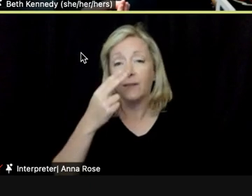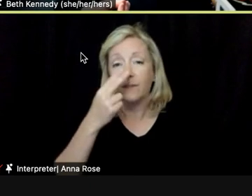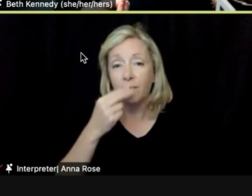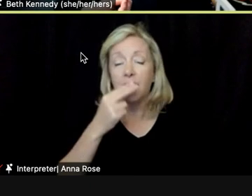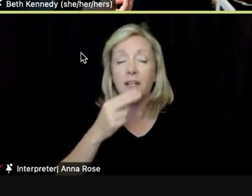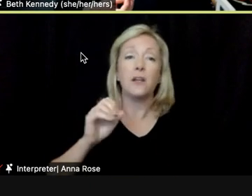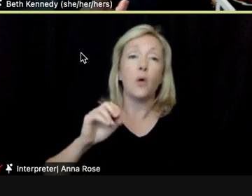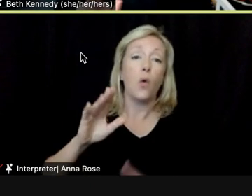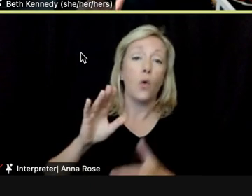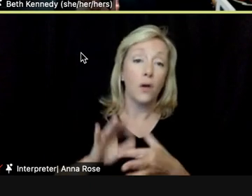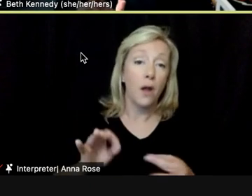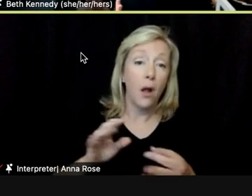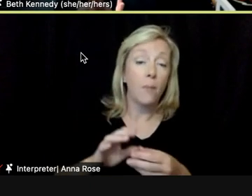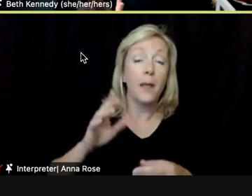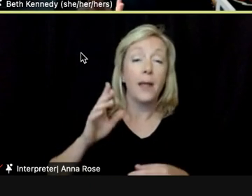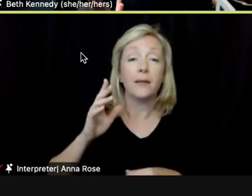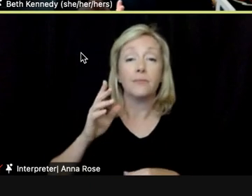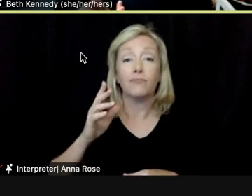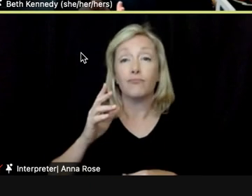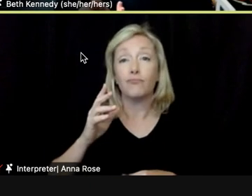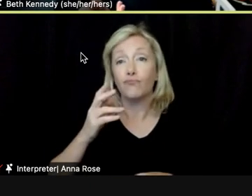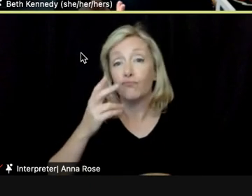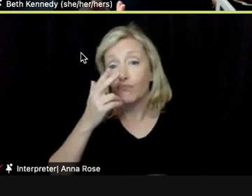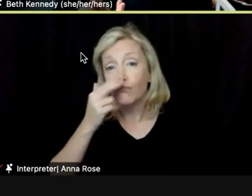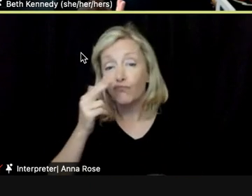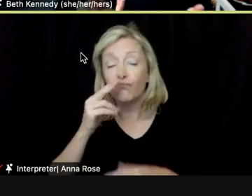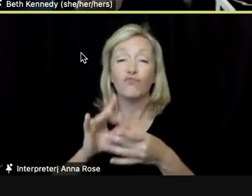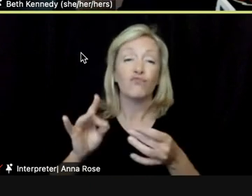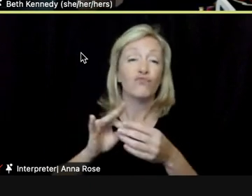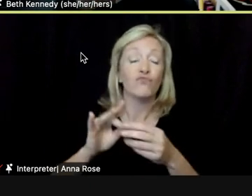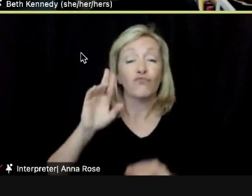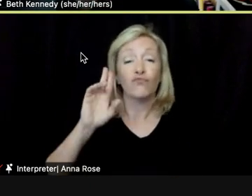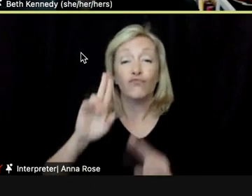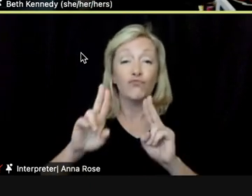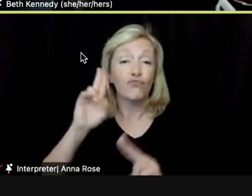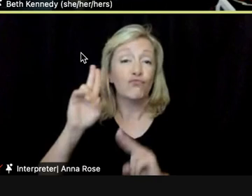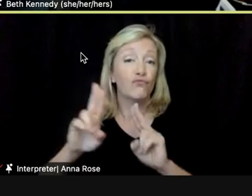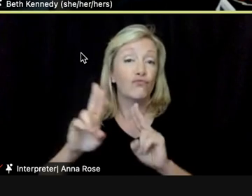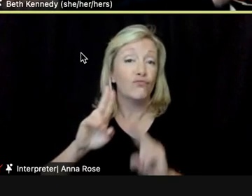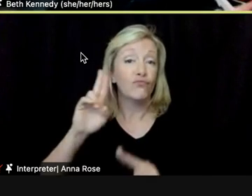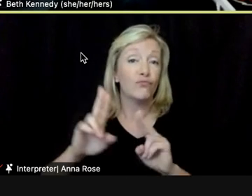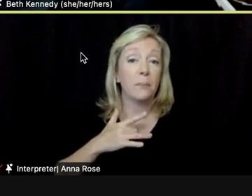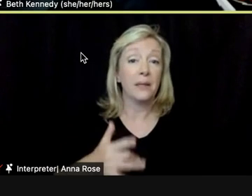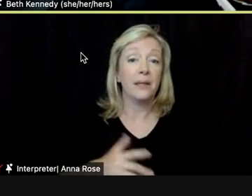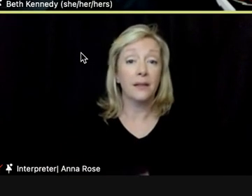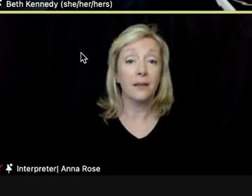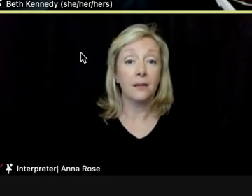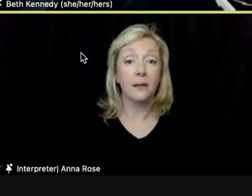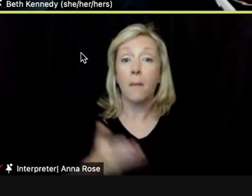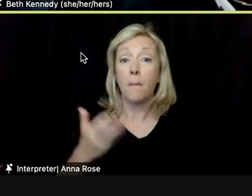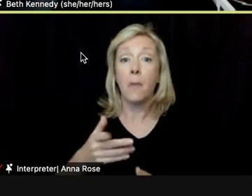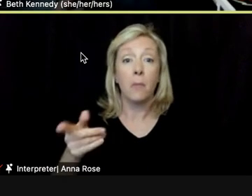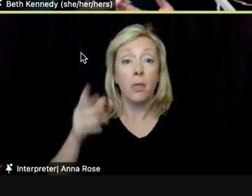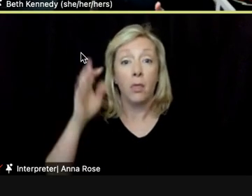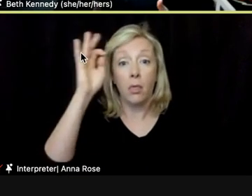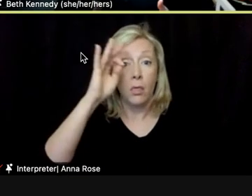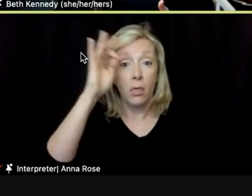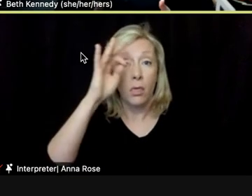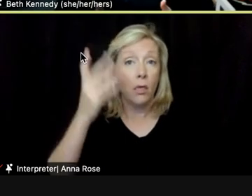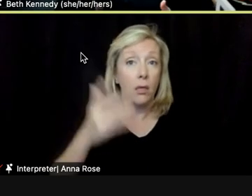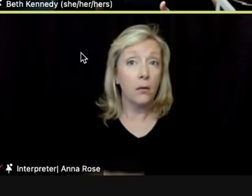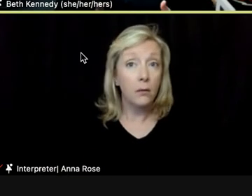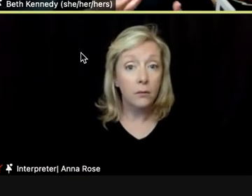or saying things that make people laugh. And they might not realize it. They